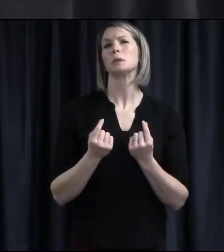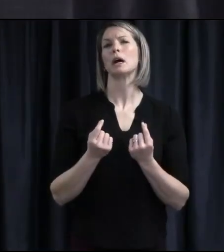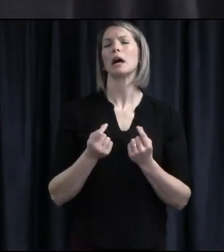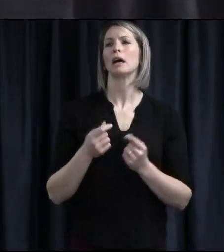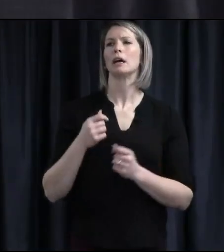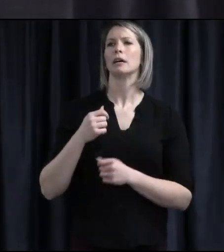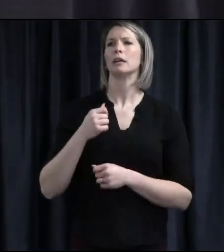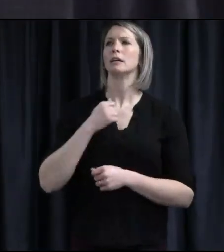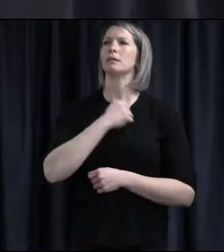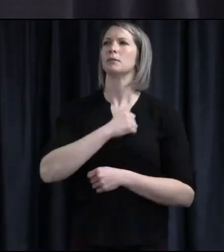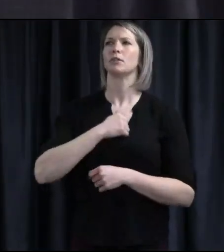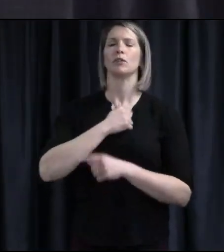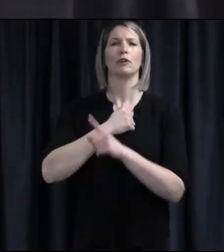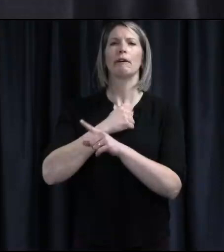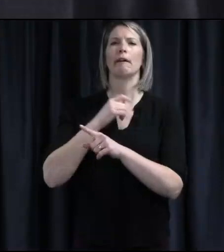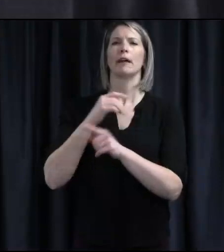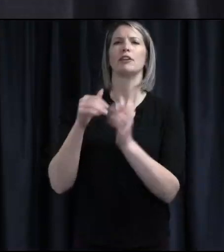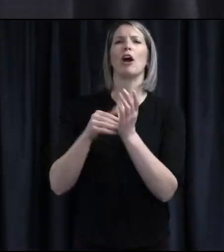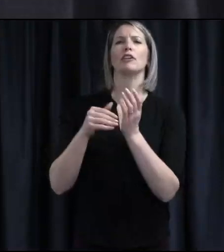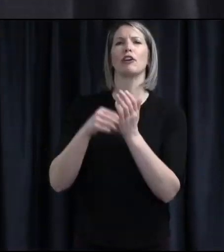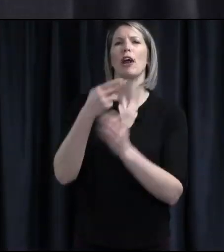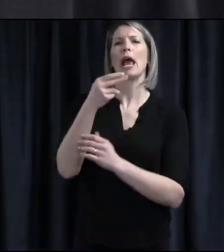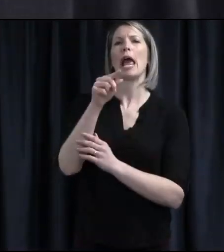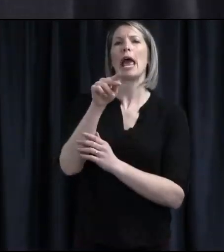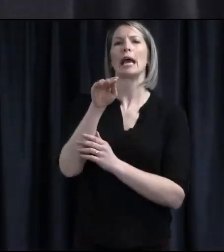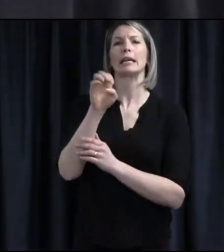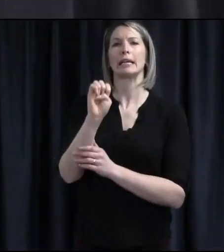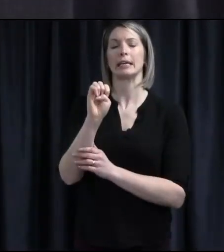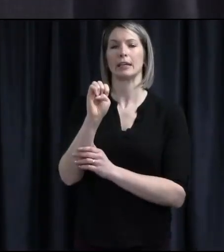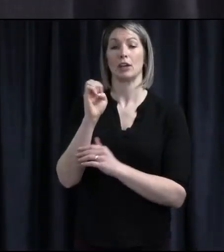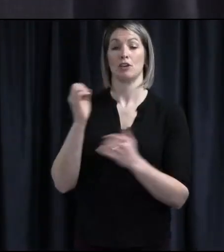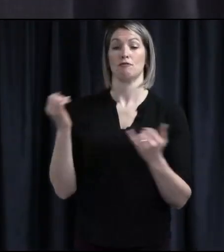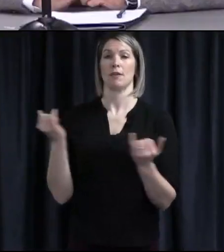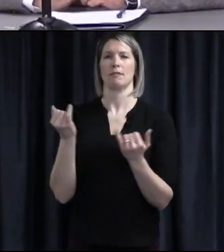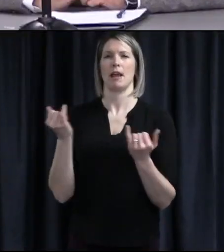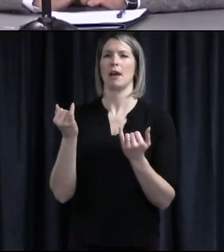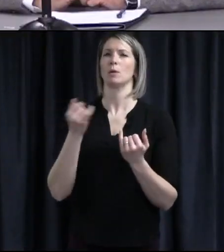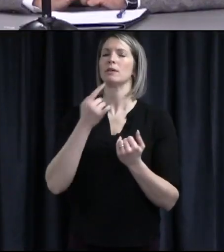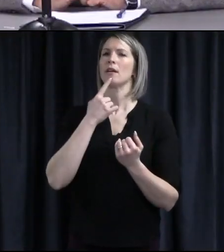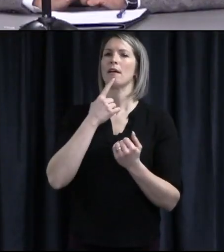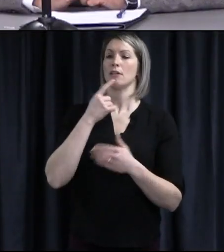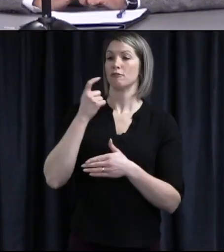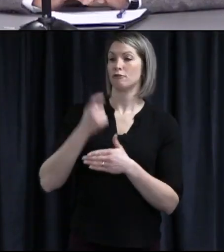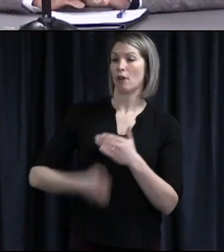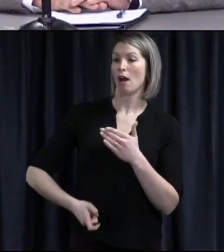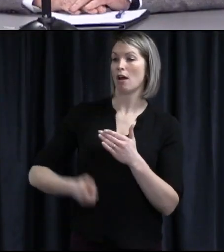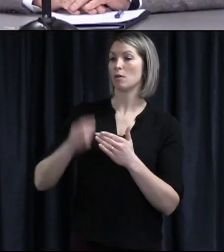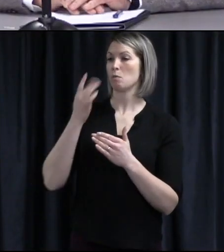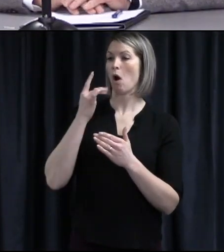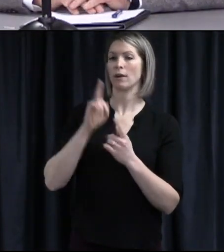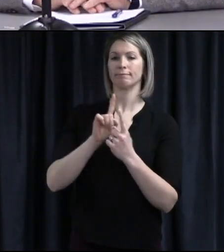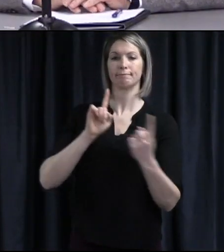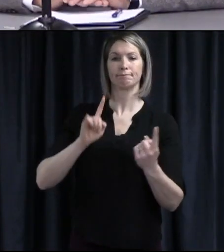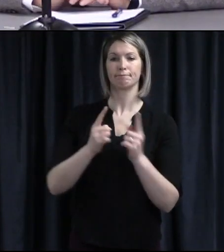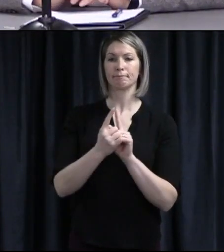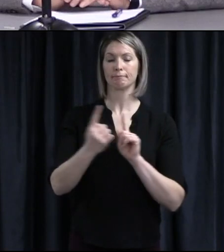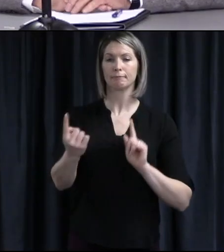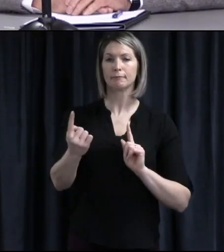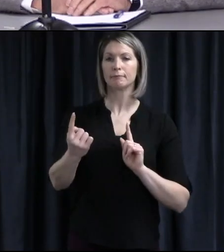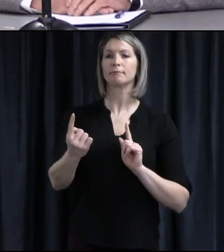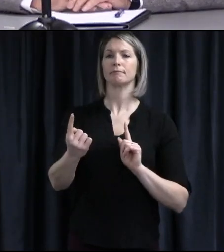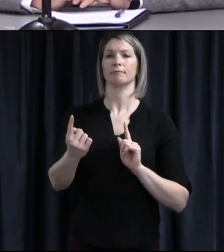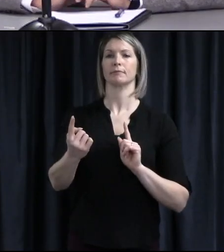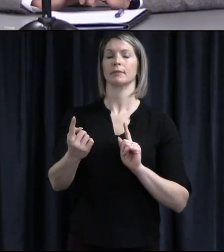Excuse me, I'm not aware of any fines that have been issued. I'm not actually aware that we have been made